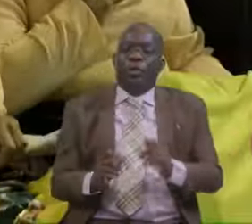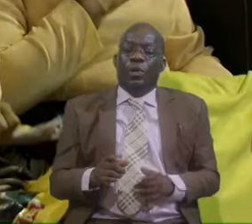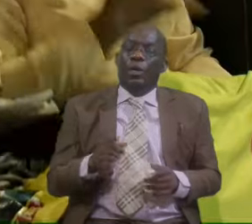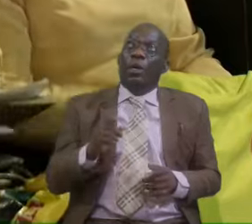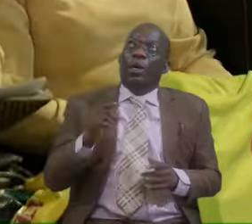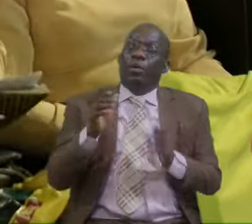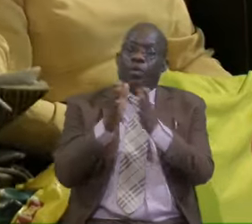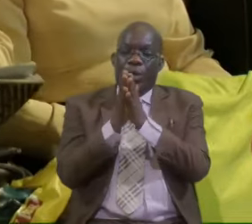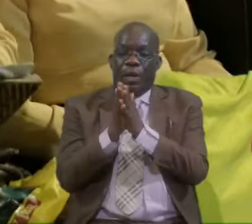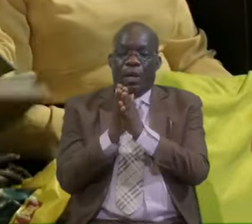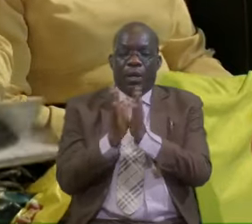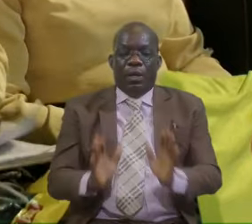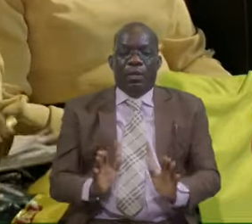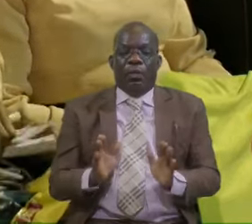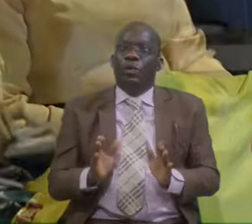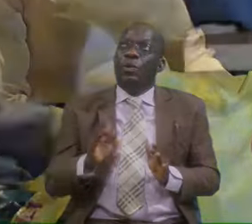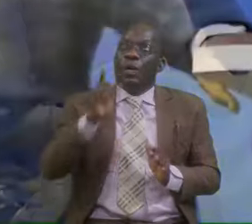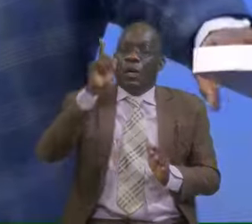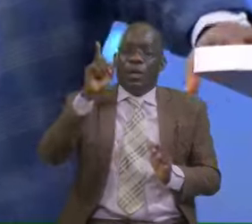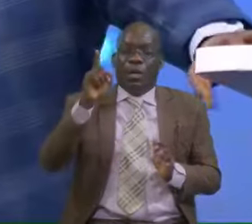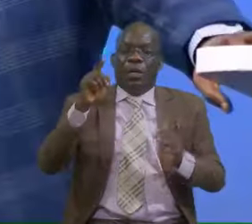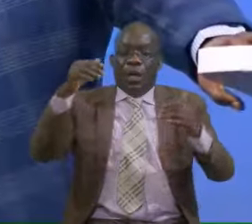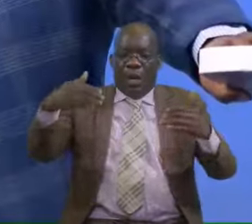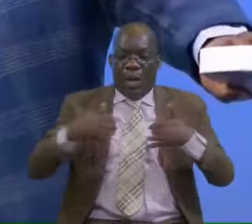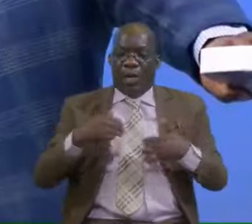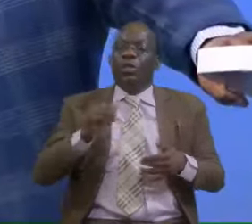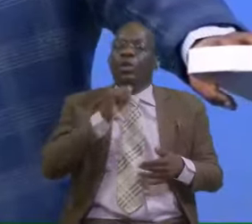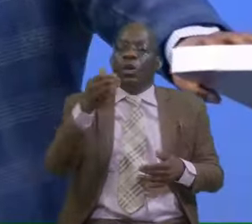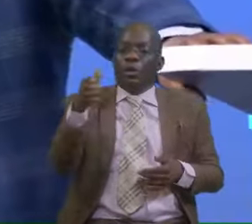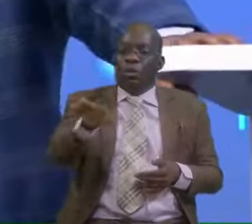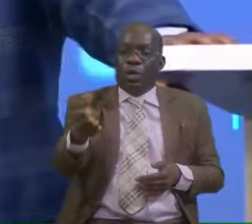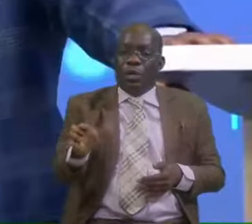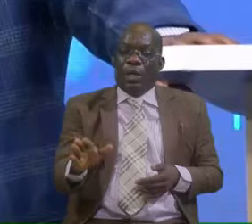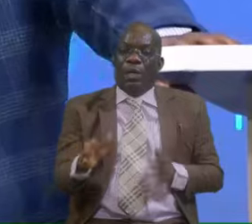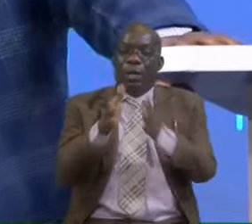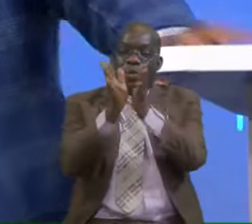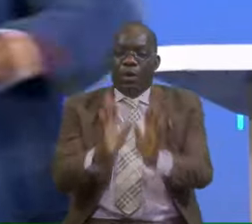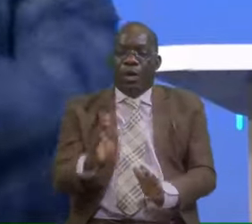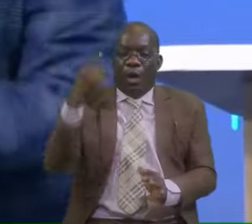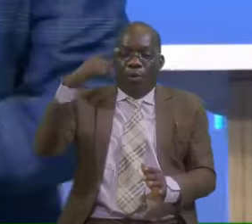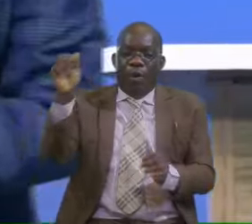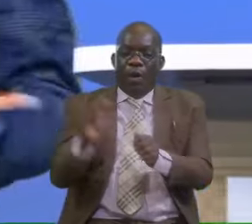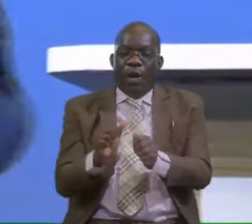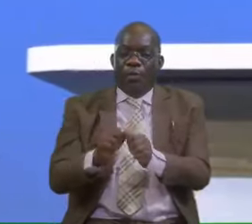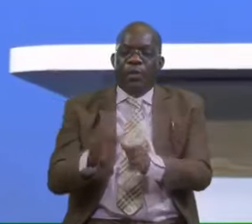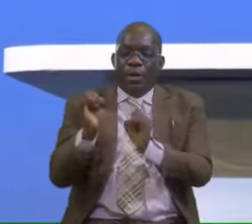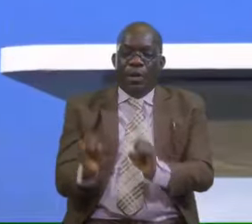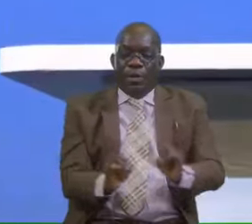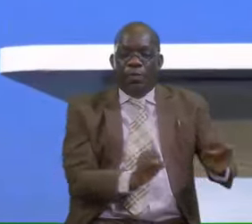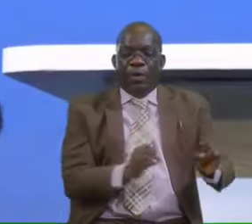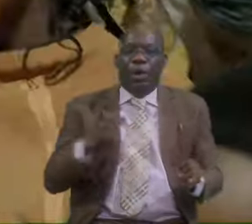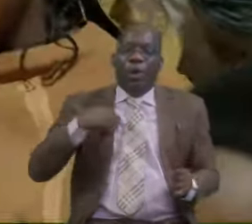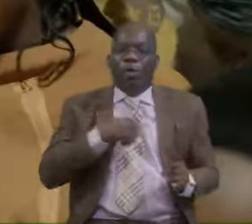Intercession. He has impartial intercession for every individual. We're looking